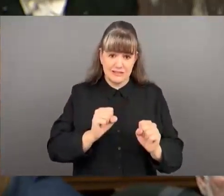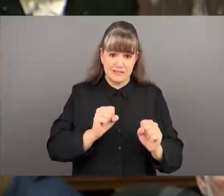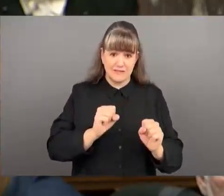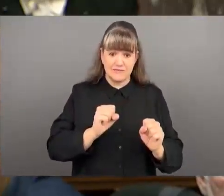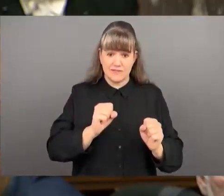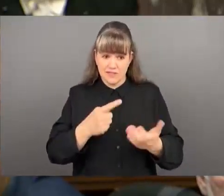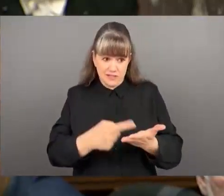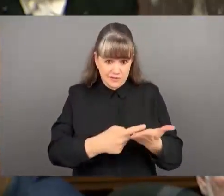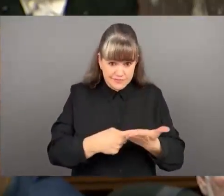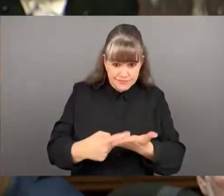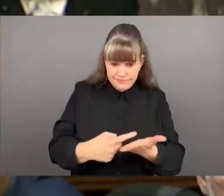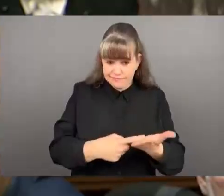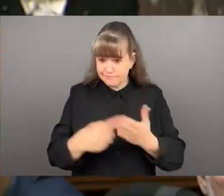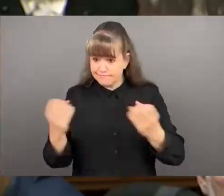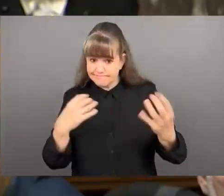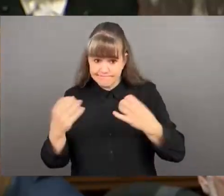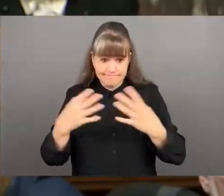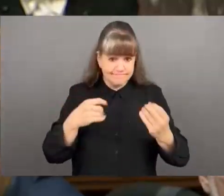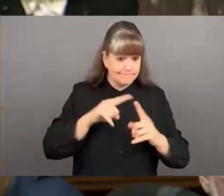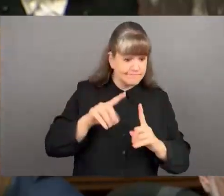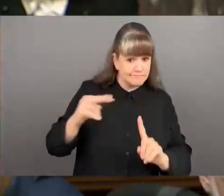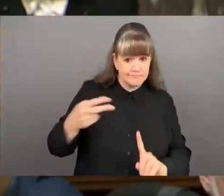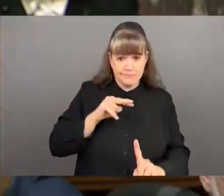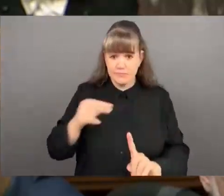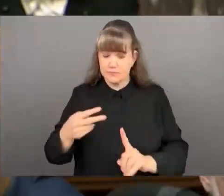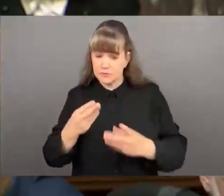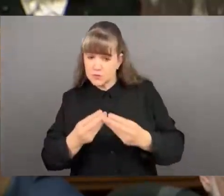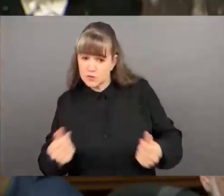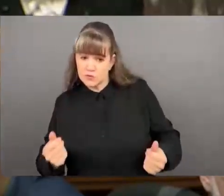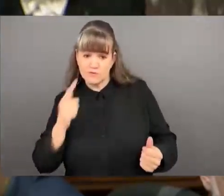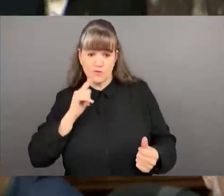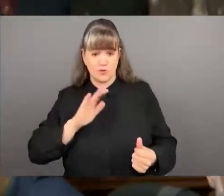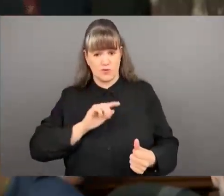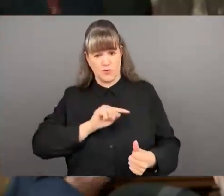tackle the intractable problems on downtown east side. Thank you.